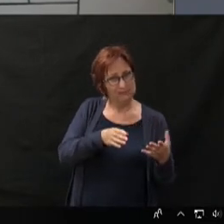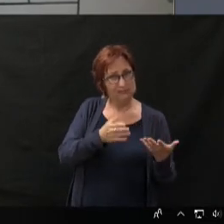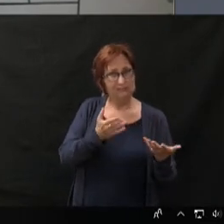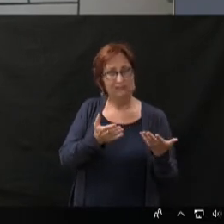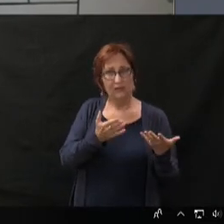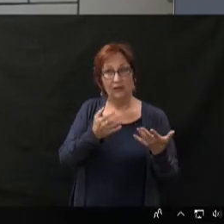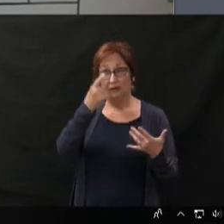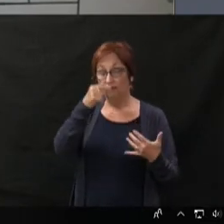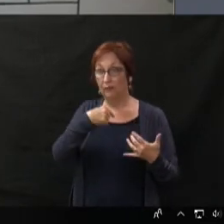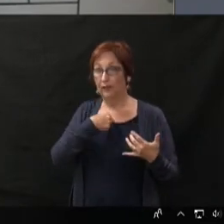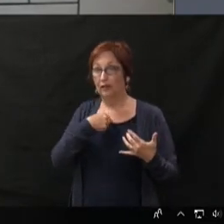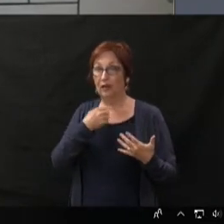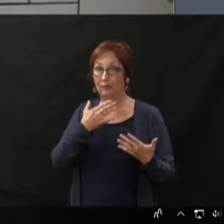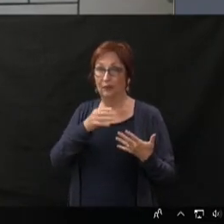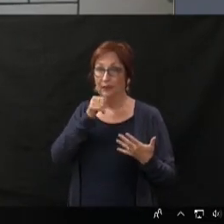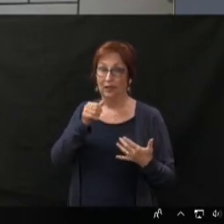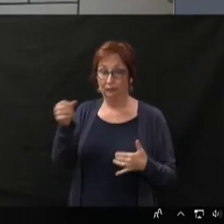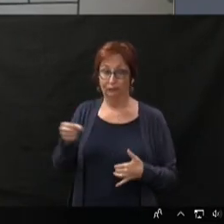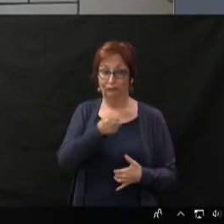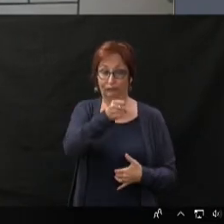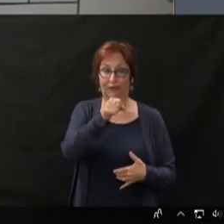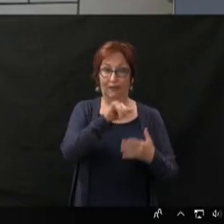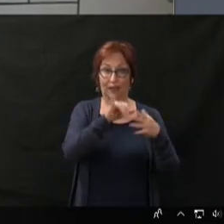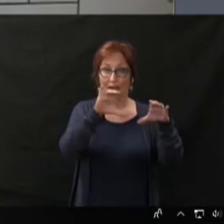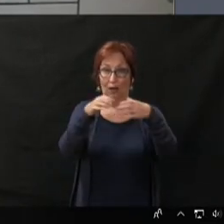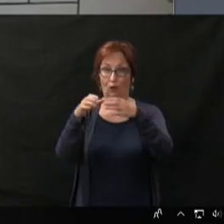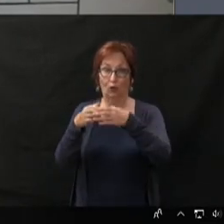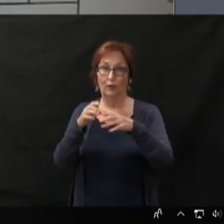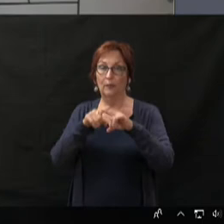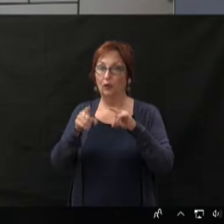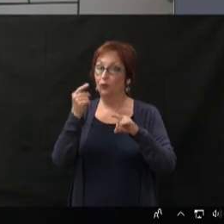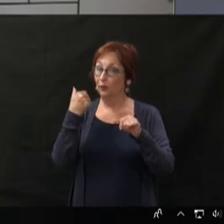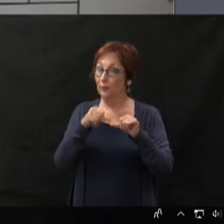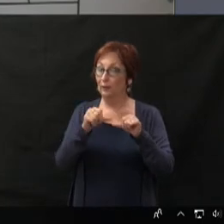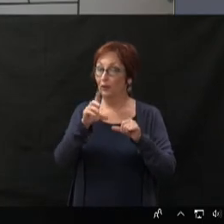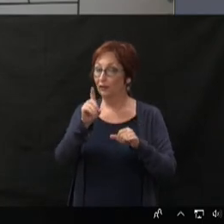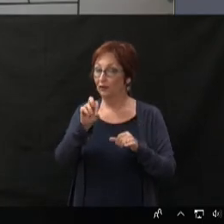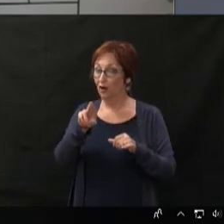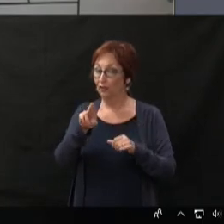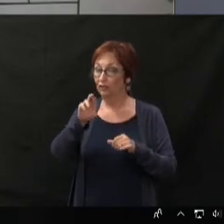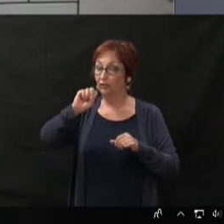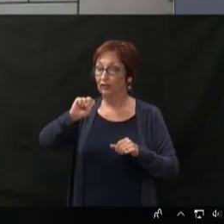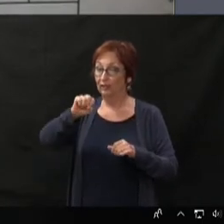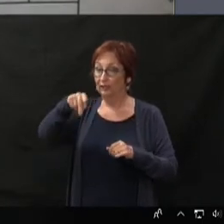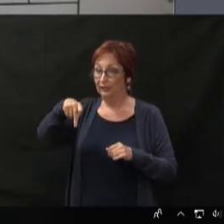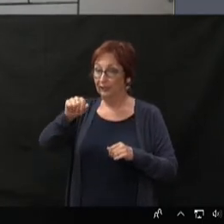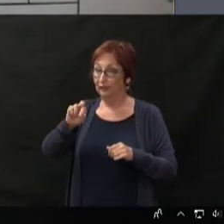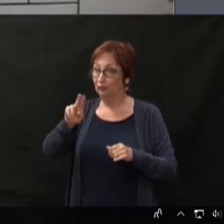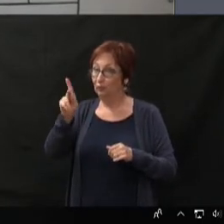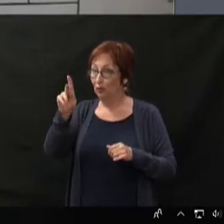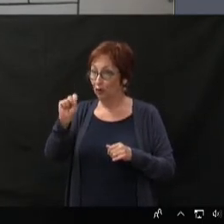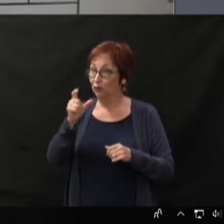For me, I probably wouldn't put it in closed, but remember Dr. Sparks, who teaches this, says it's closed.